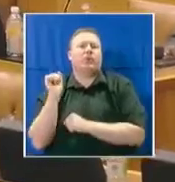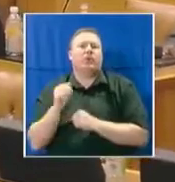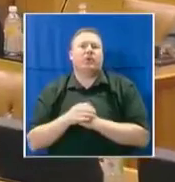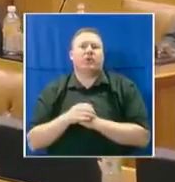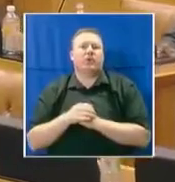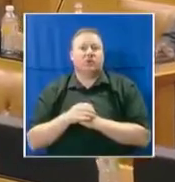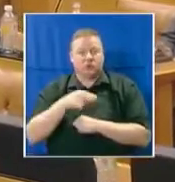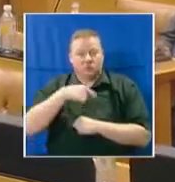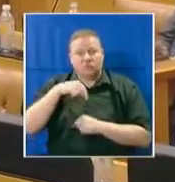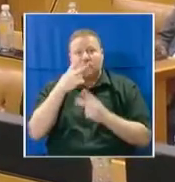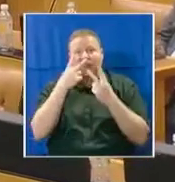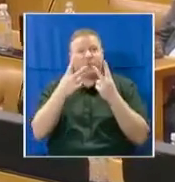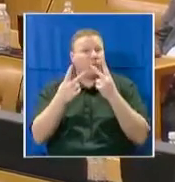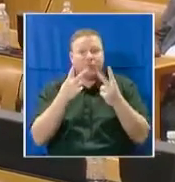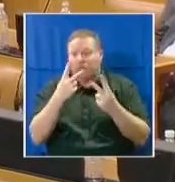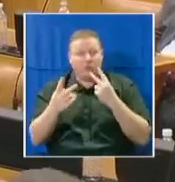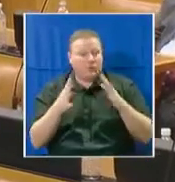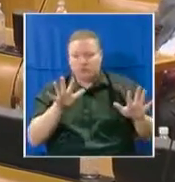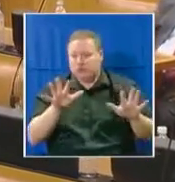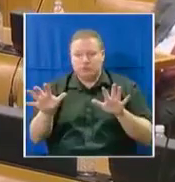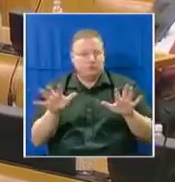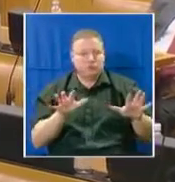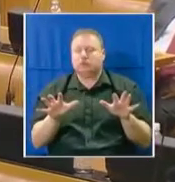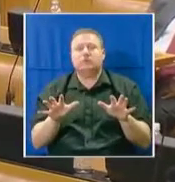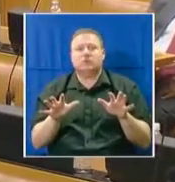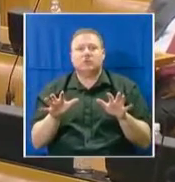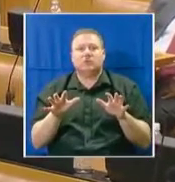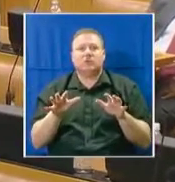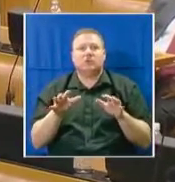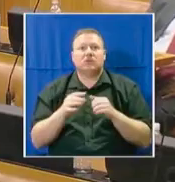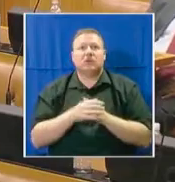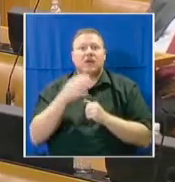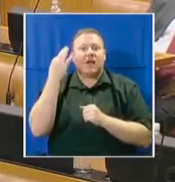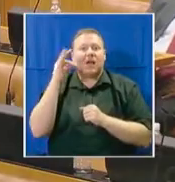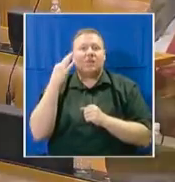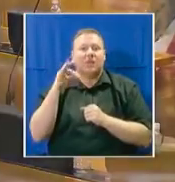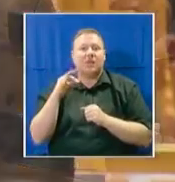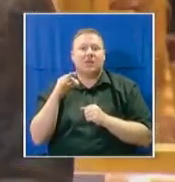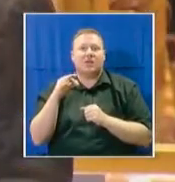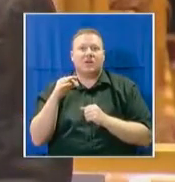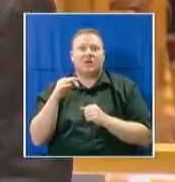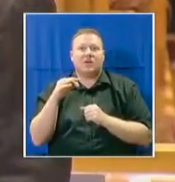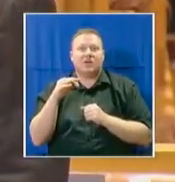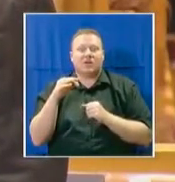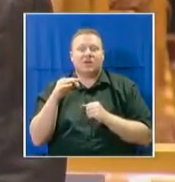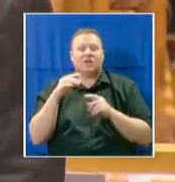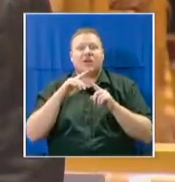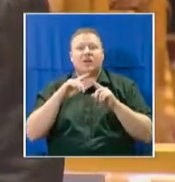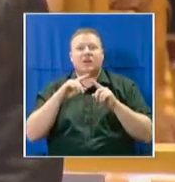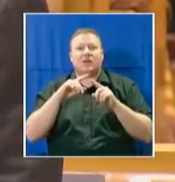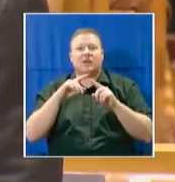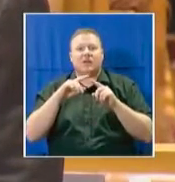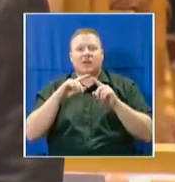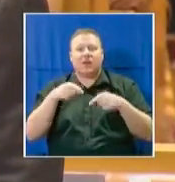views. We've put the thing that the government can no longer continue to bear the brunt of